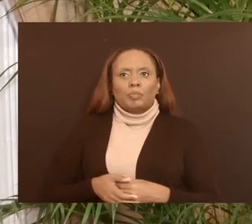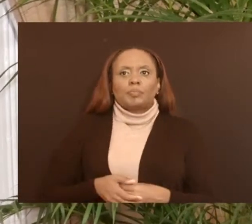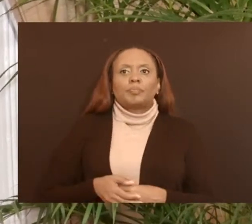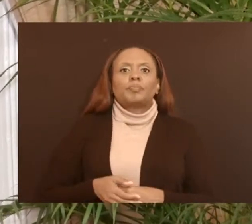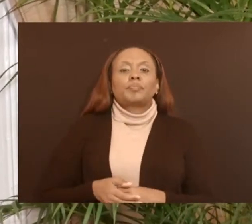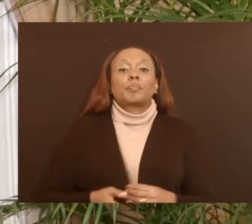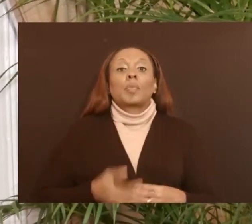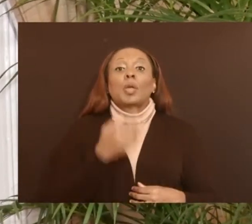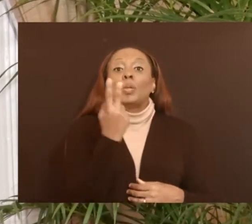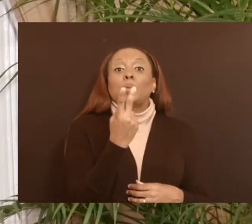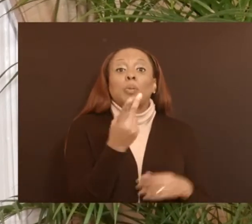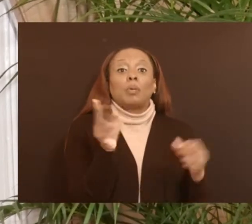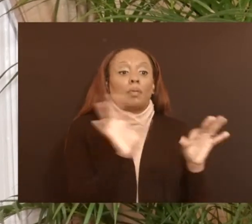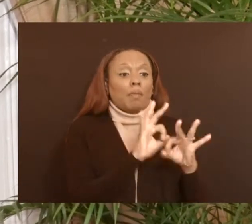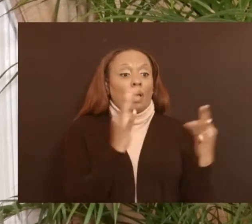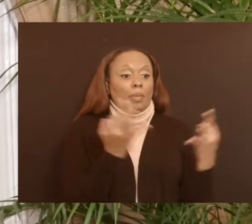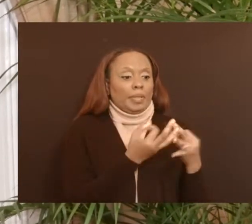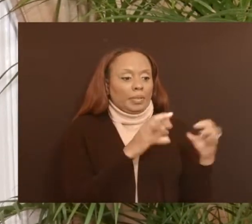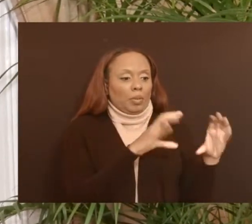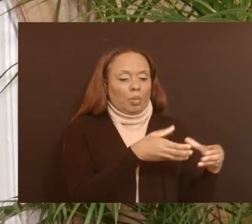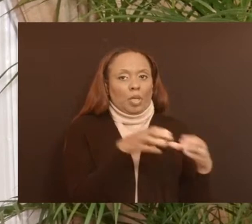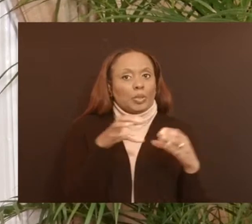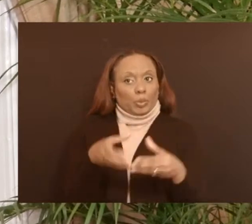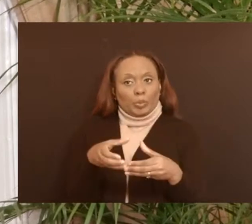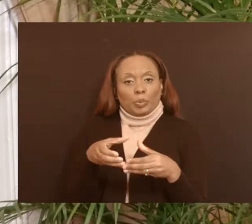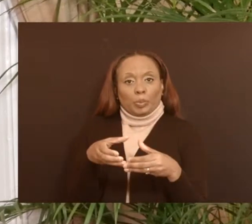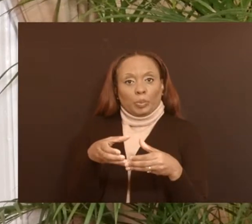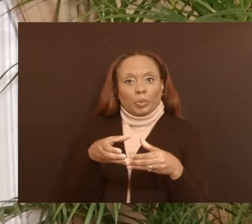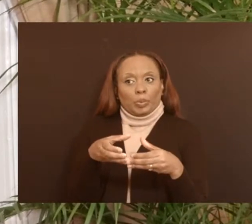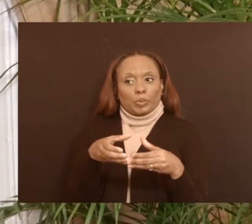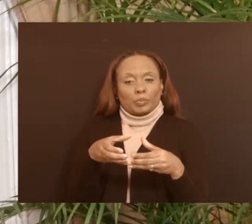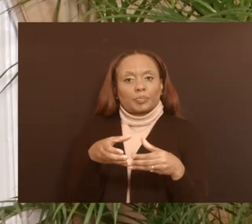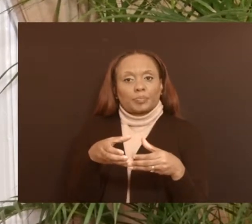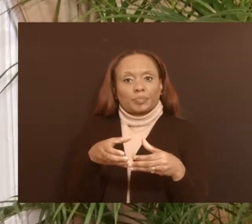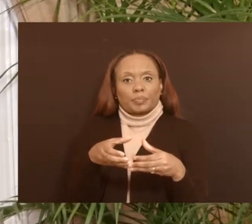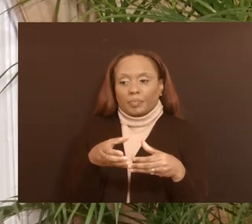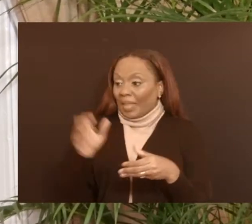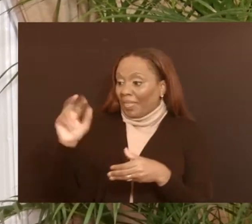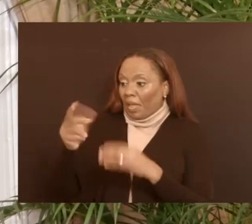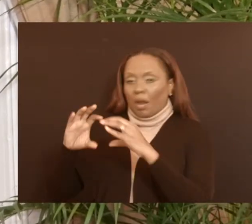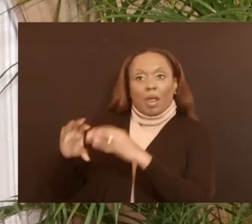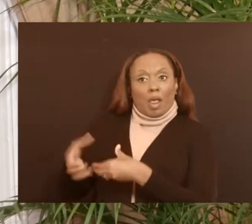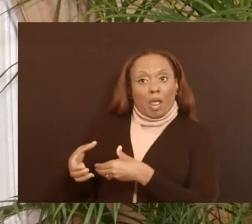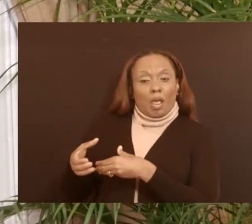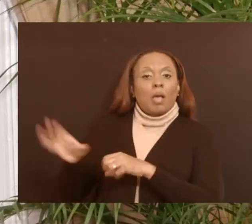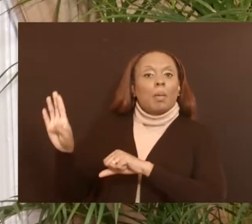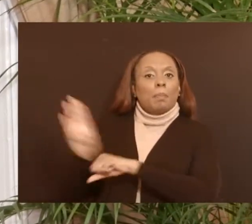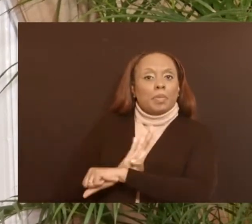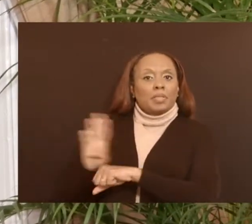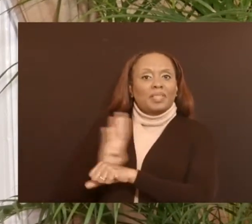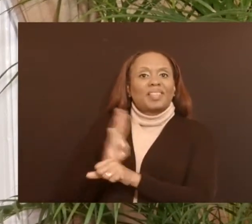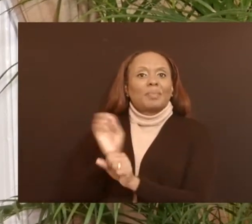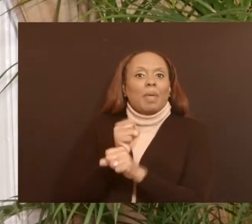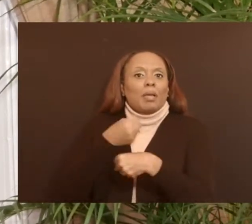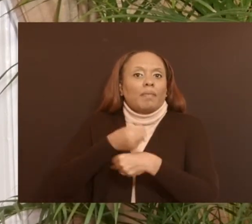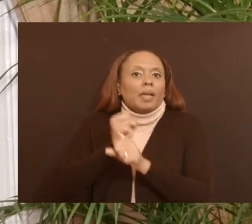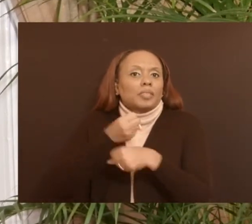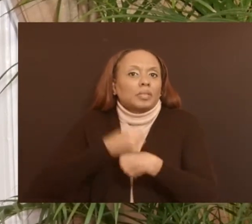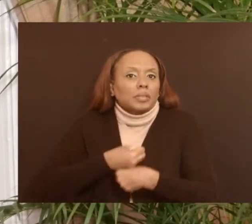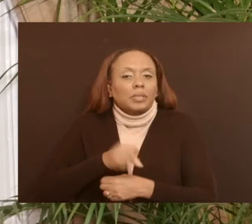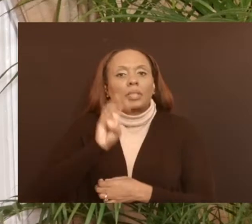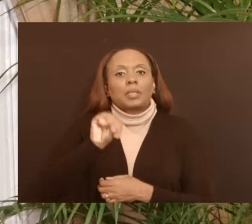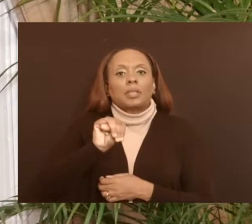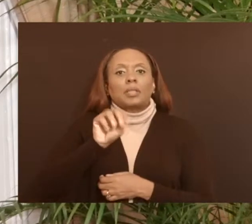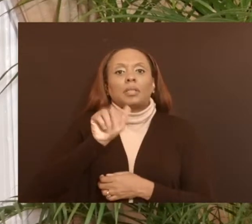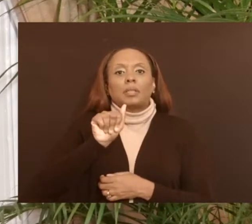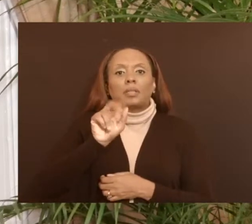large family clusters plus a manufacturing establishment. And out